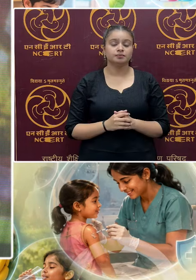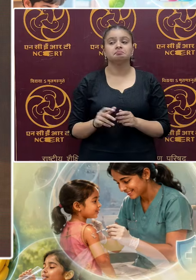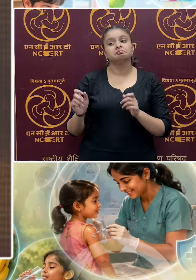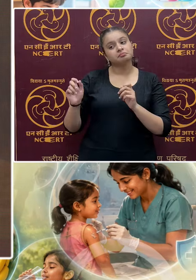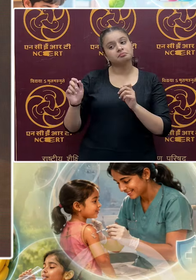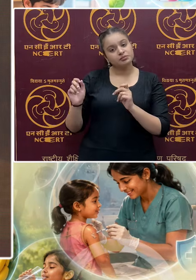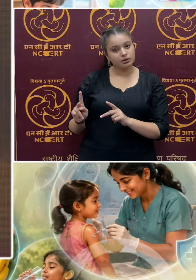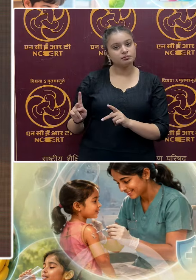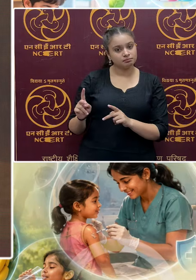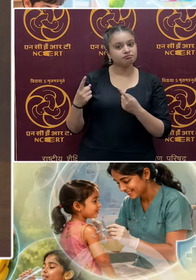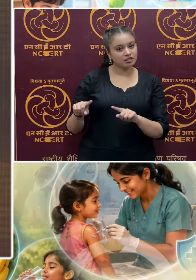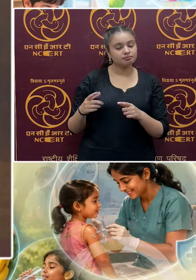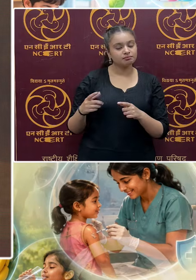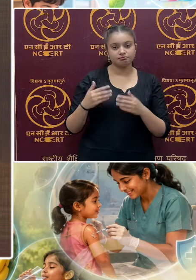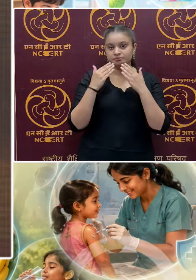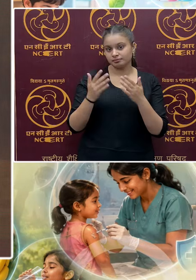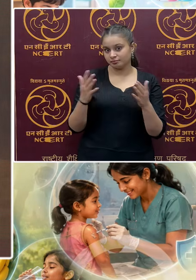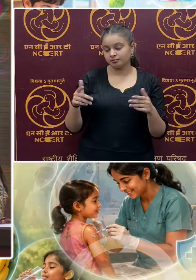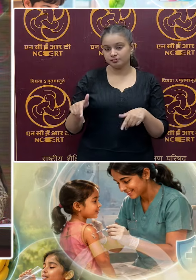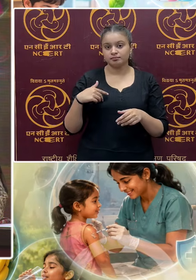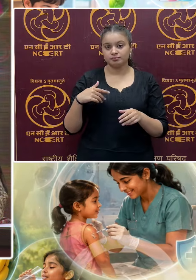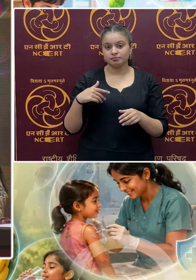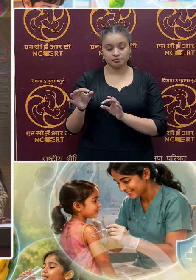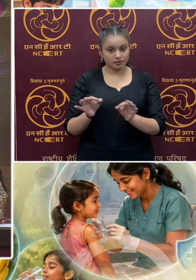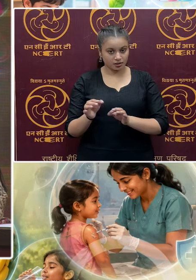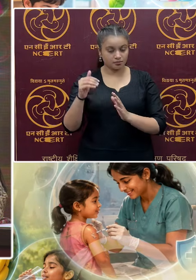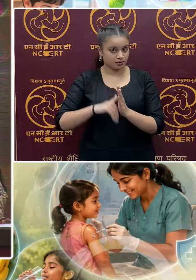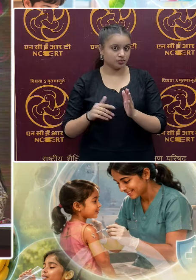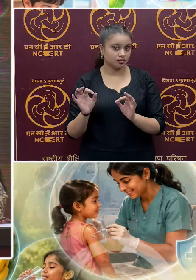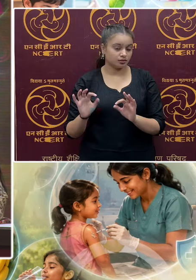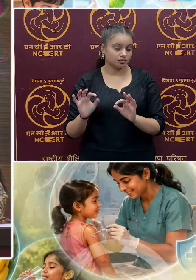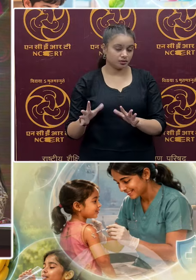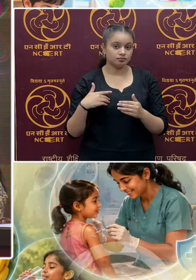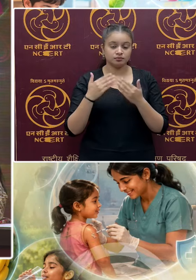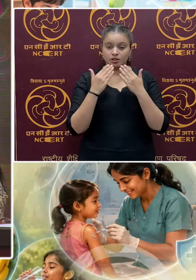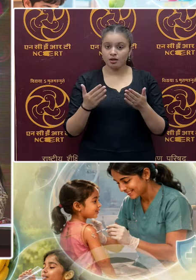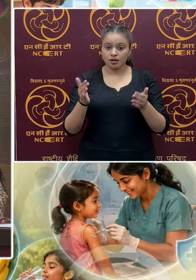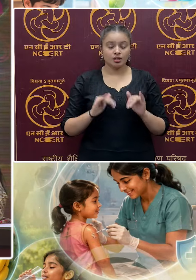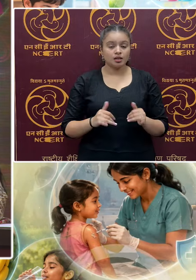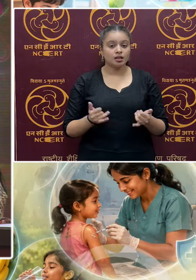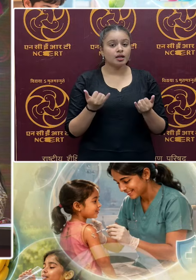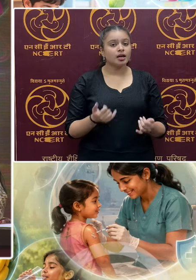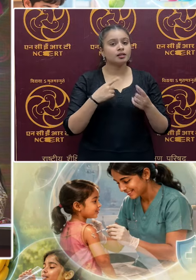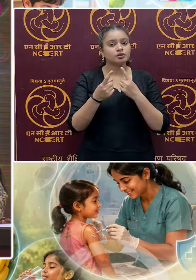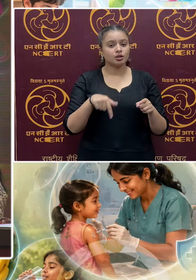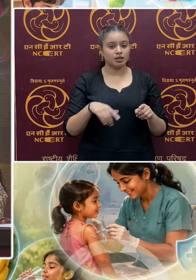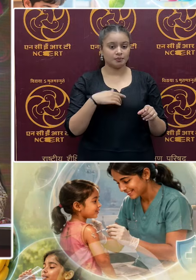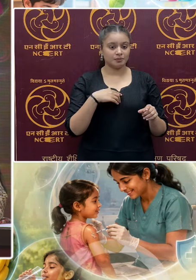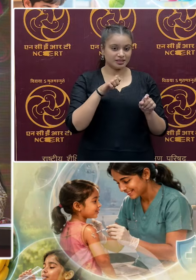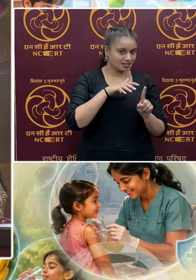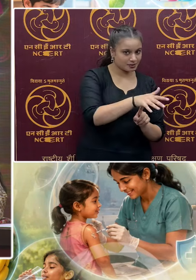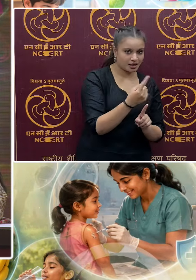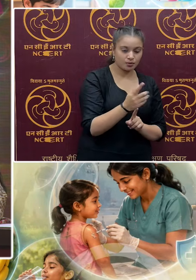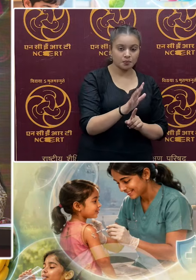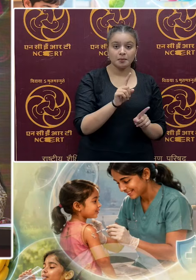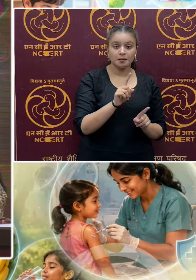Okay, all right. So thank you so much, sir, for briefing us about the communicable diseases. And here we are talking about not just communicable,